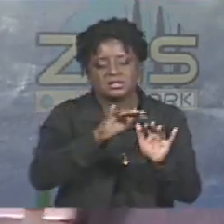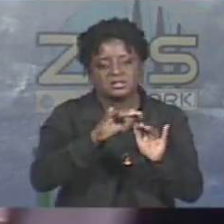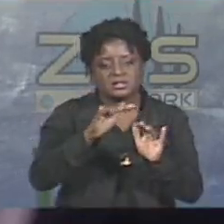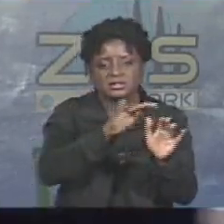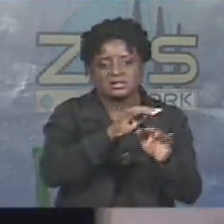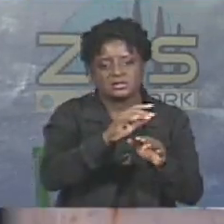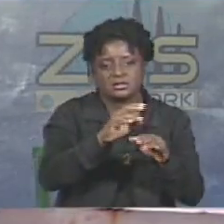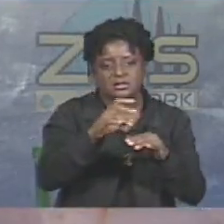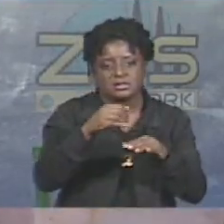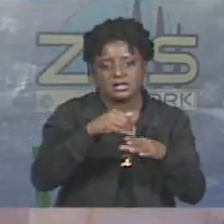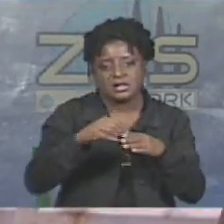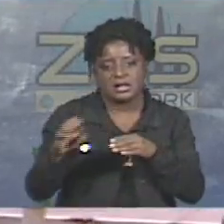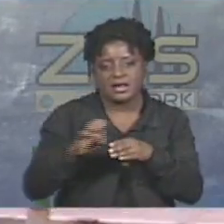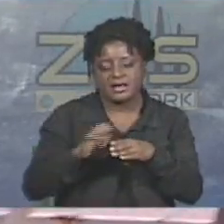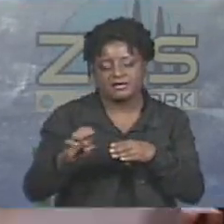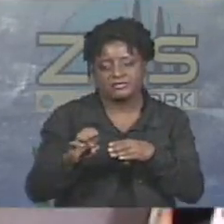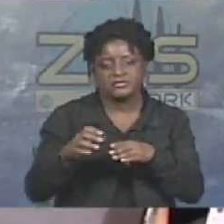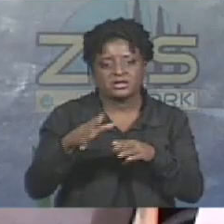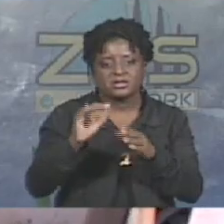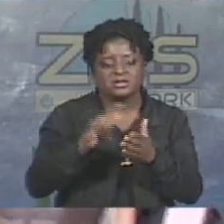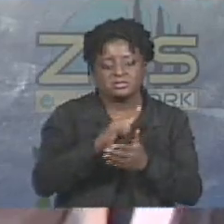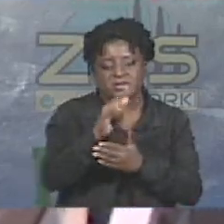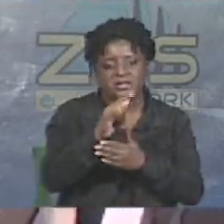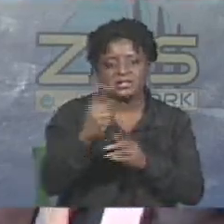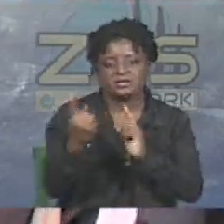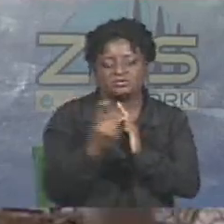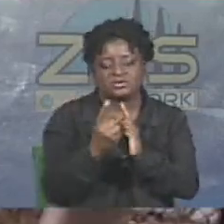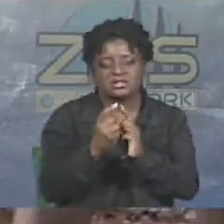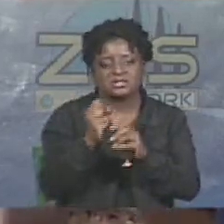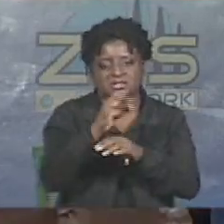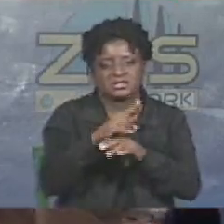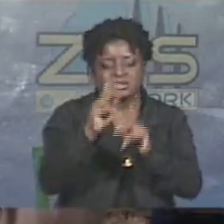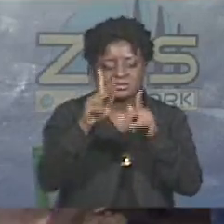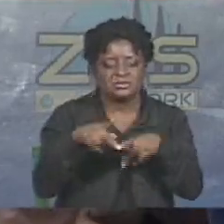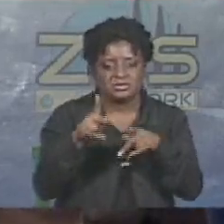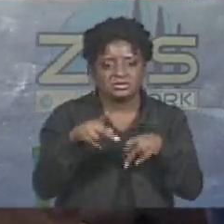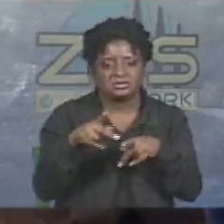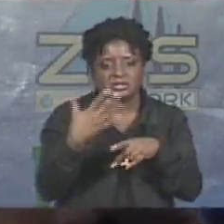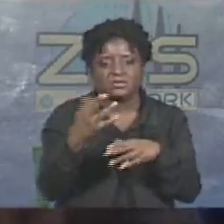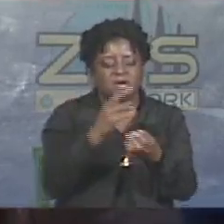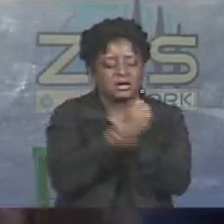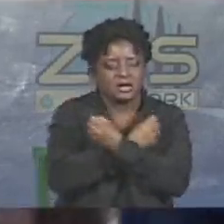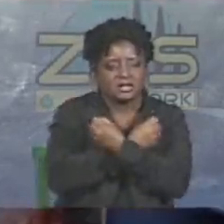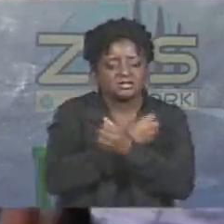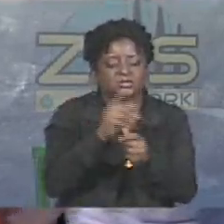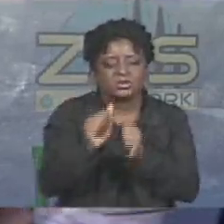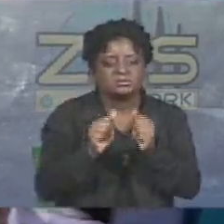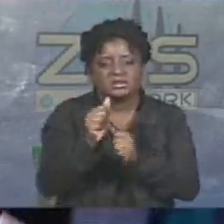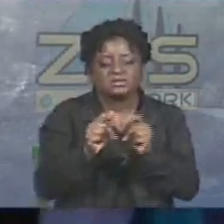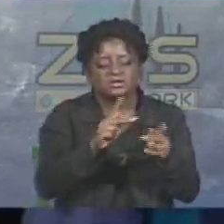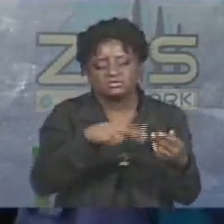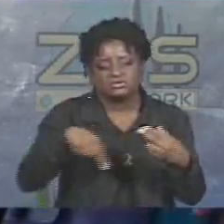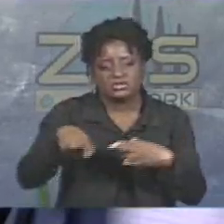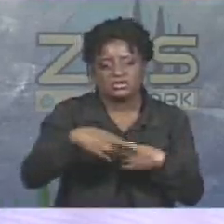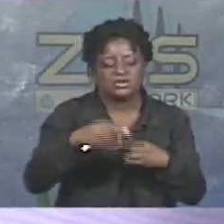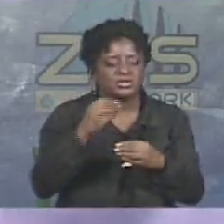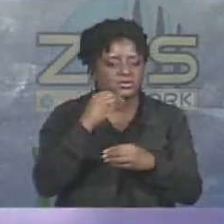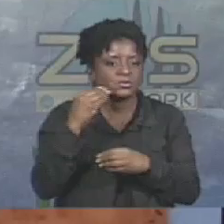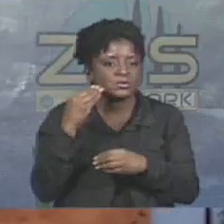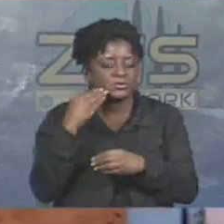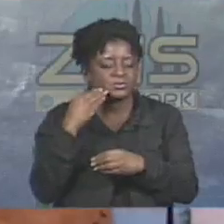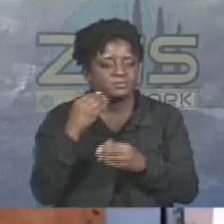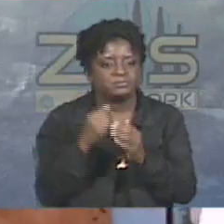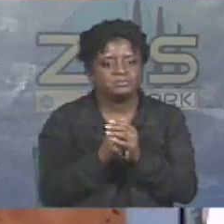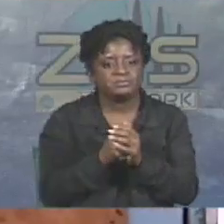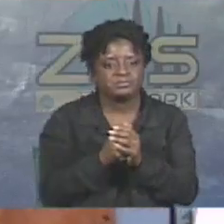Inagua International Airport and greeted senior officials on the tarmac. There were hugs for those evacuees returning home from riding out the storm here in New